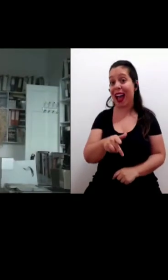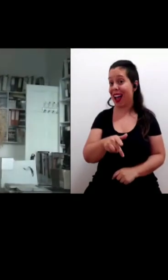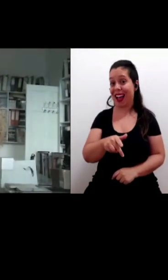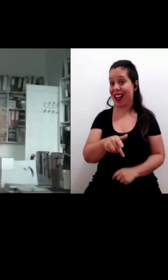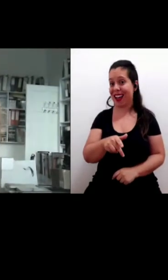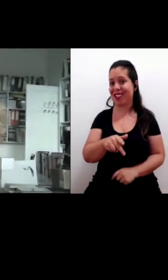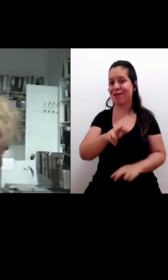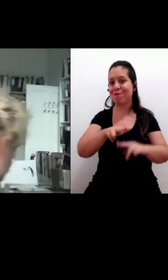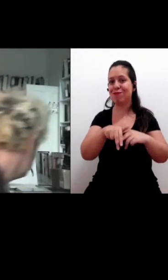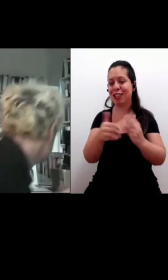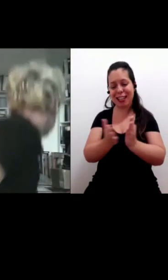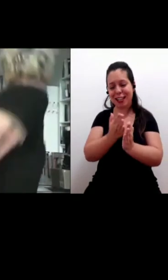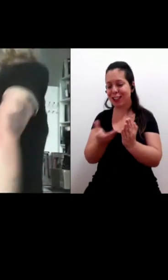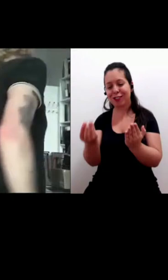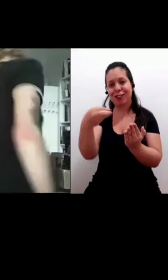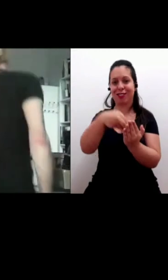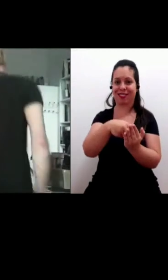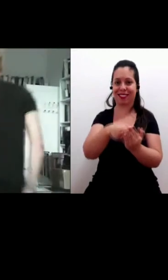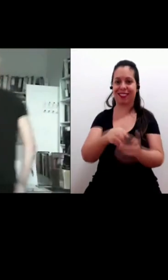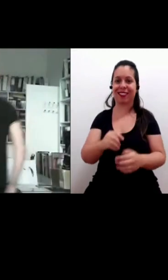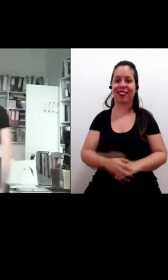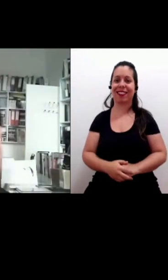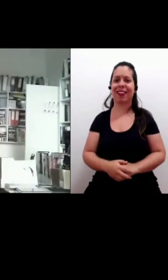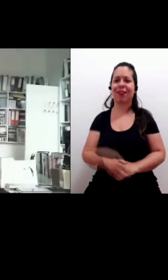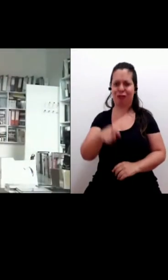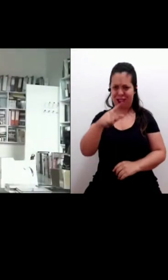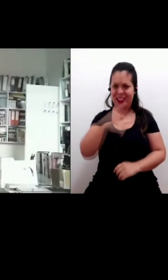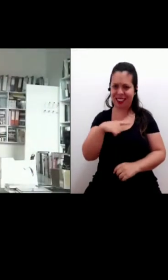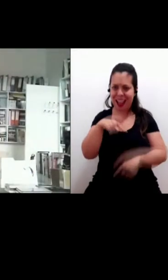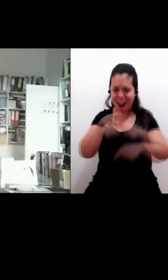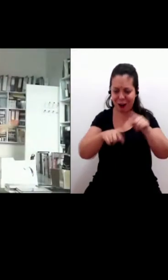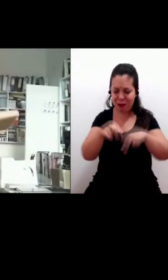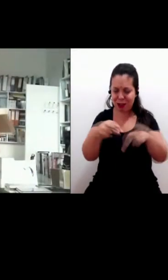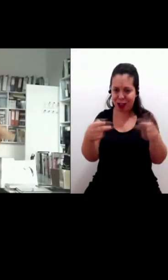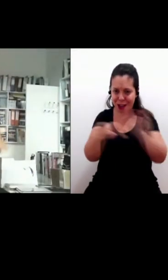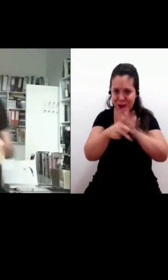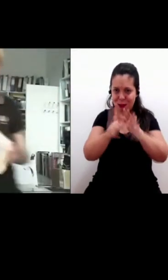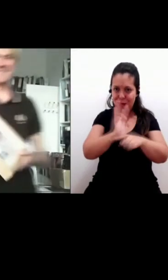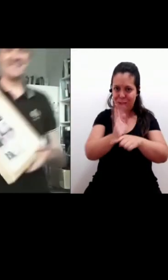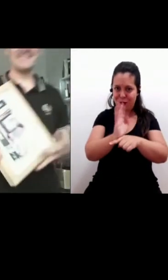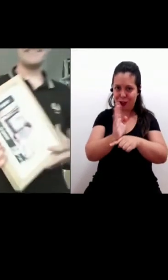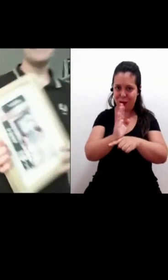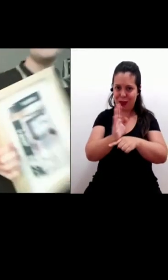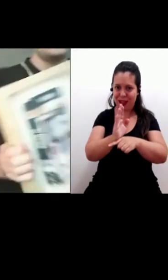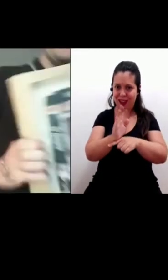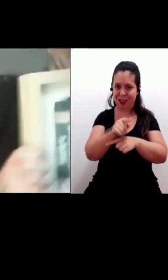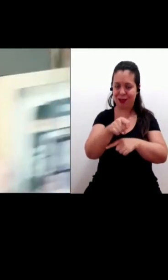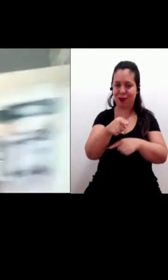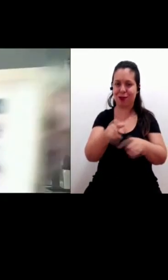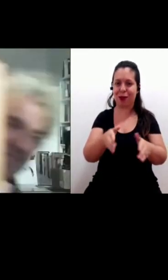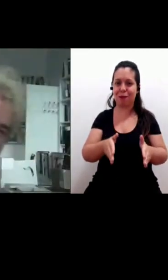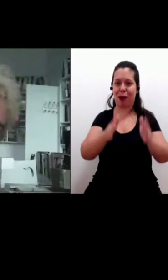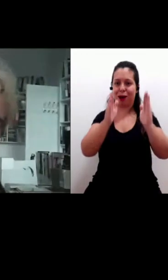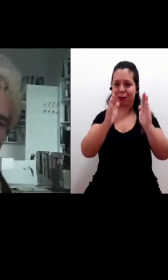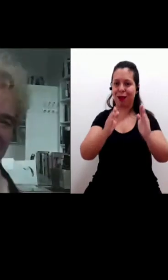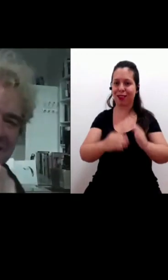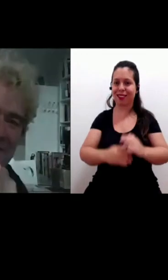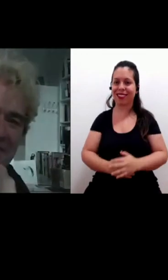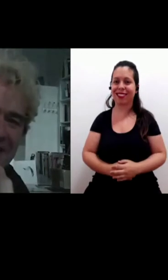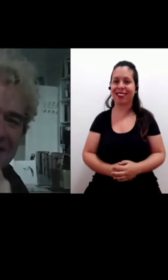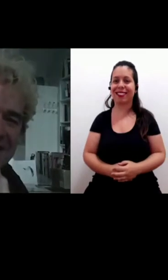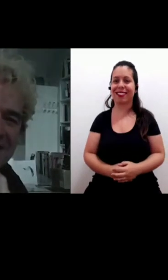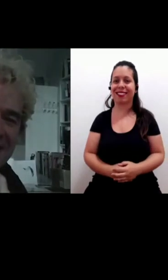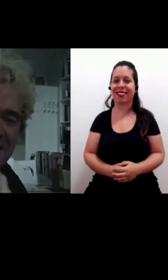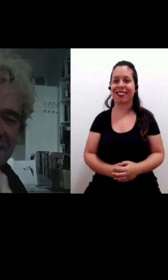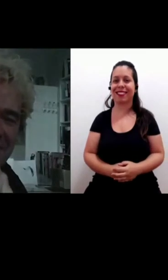about The Apartment that shows how deep goes your love to it.